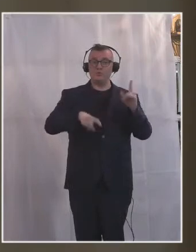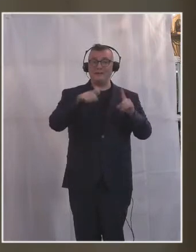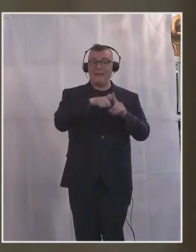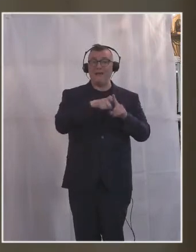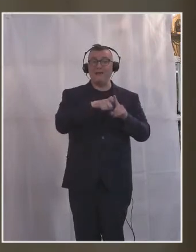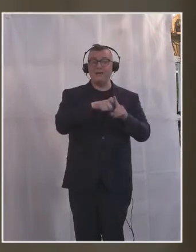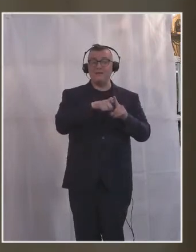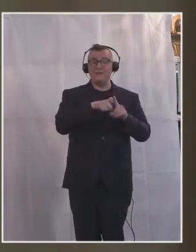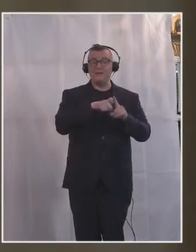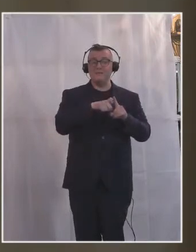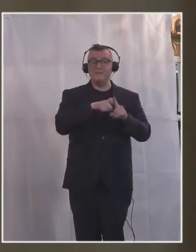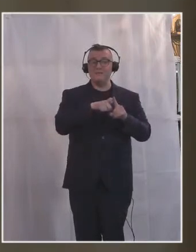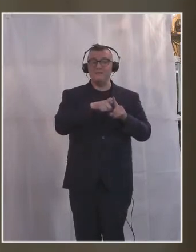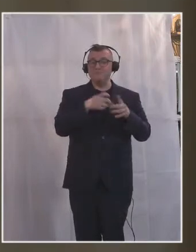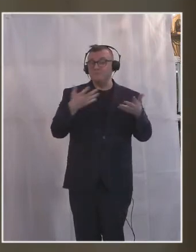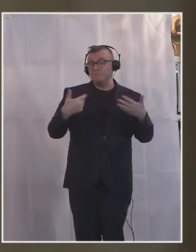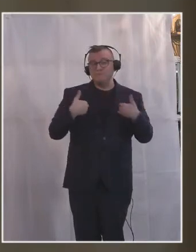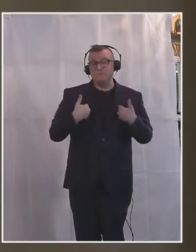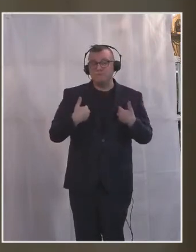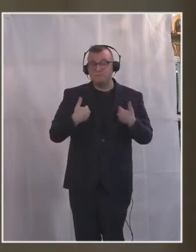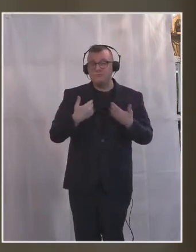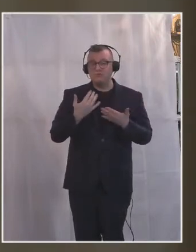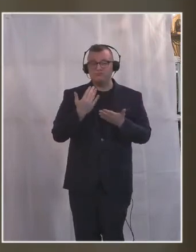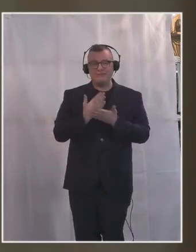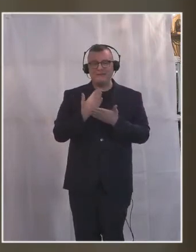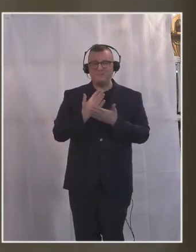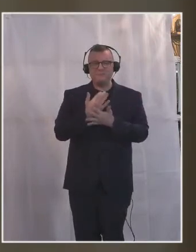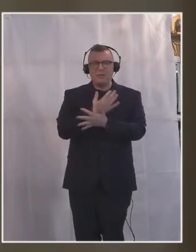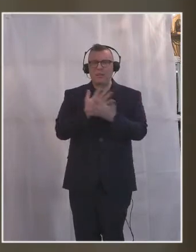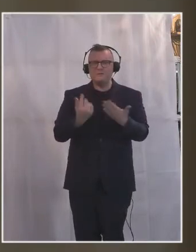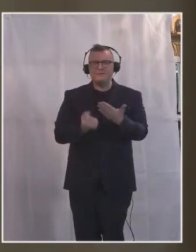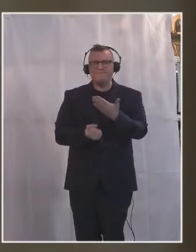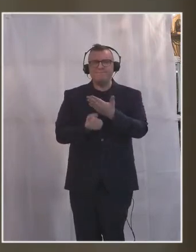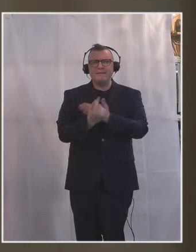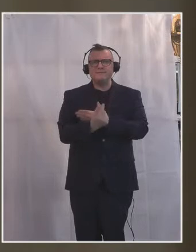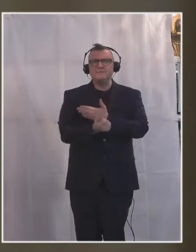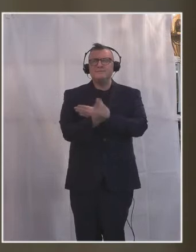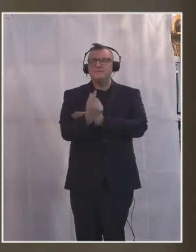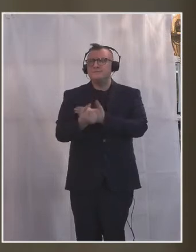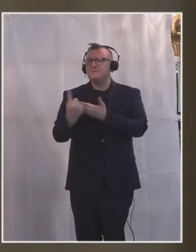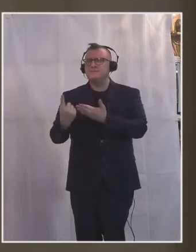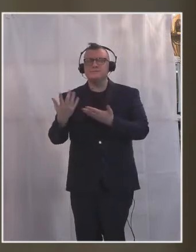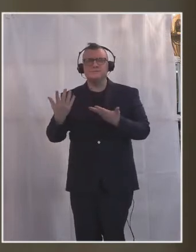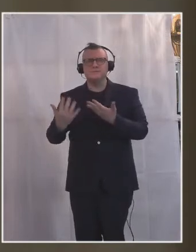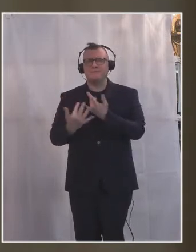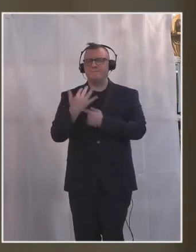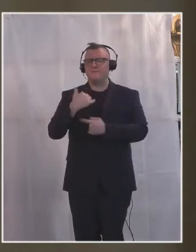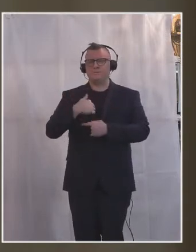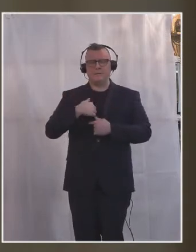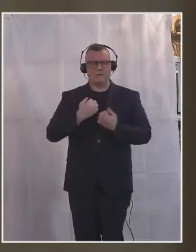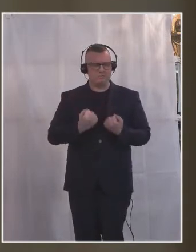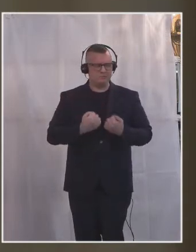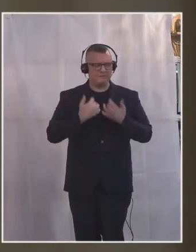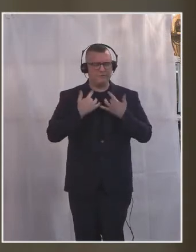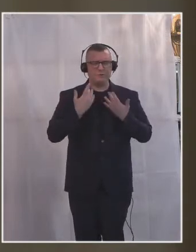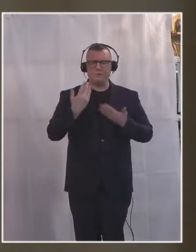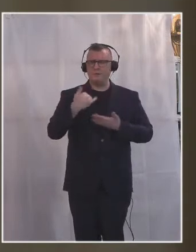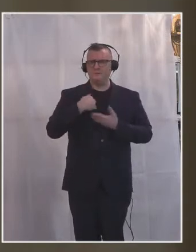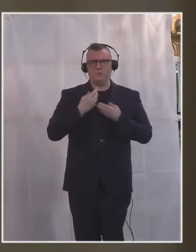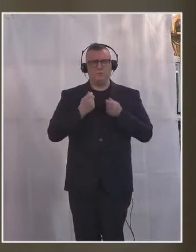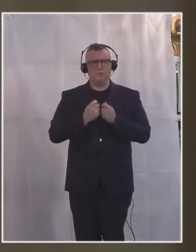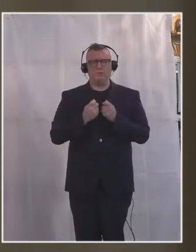Lots of things happen in our lives, I realize, that make us think we don't deserve to be in the spaces that we're in, and I've definitely been there a lot of